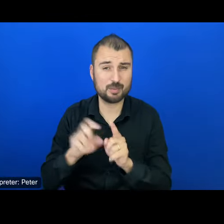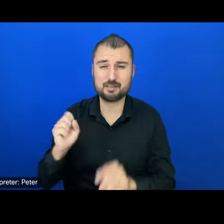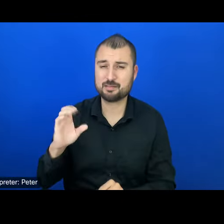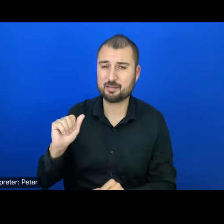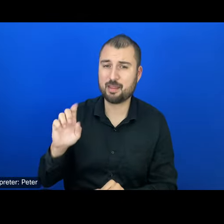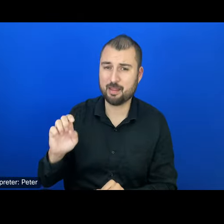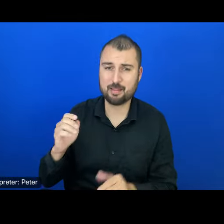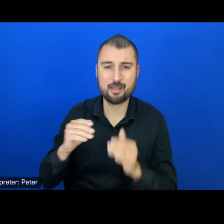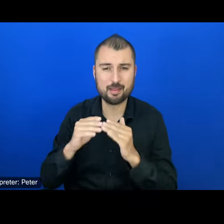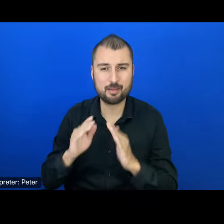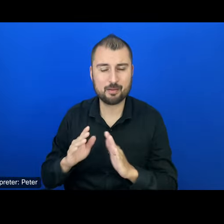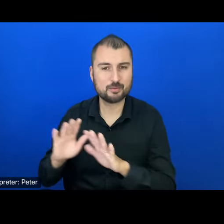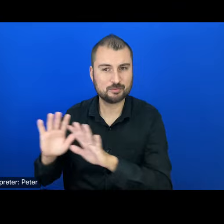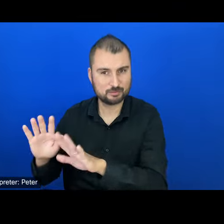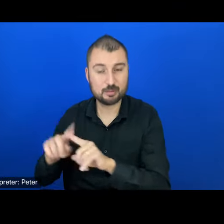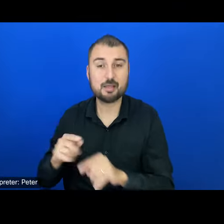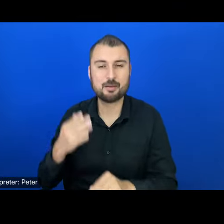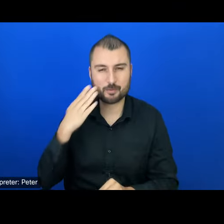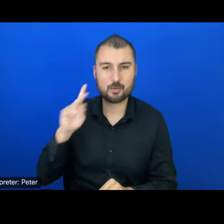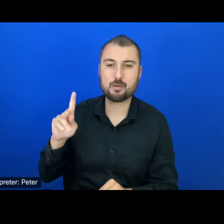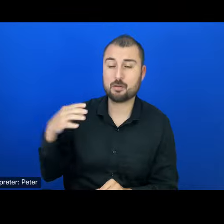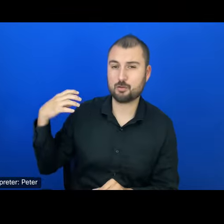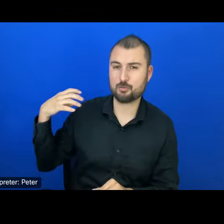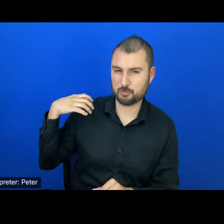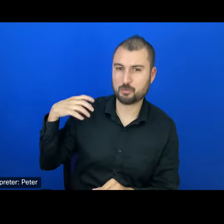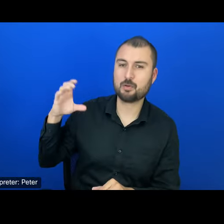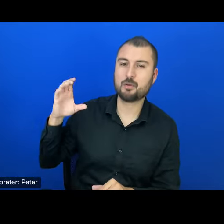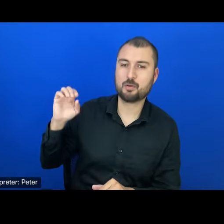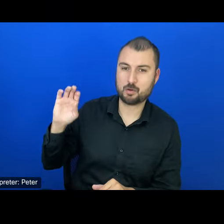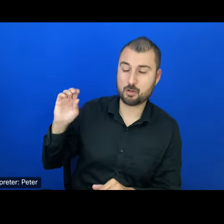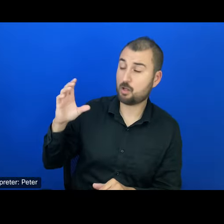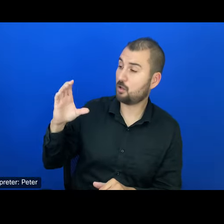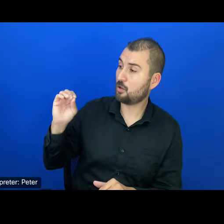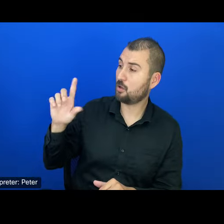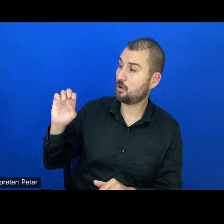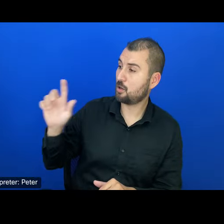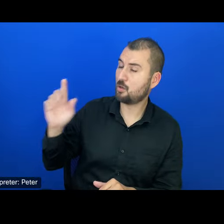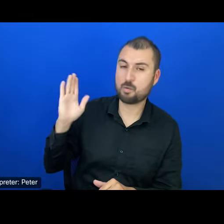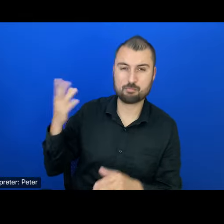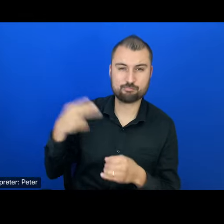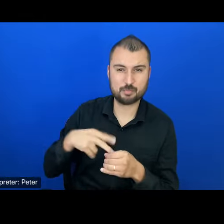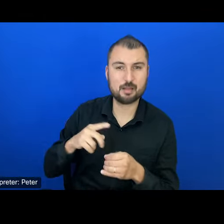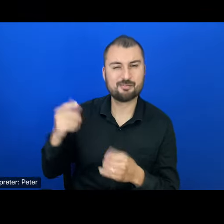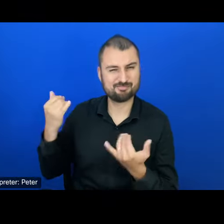will be here momentarily. He was involved in another meeting, but I think he was going to try to be here for this.